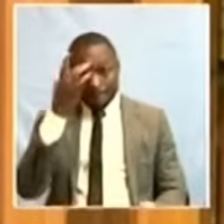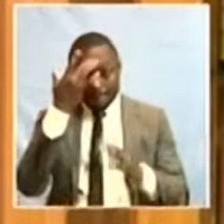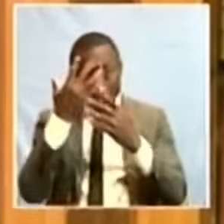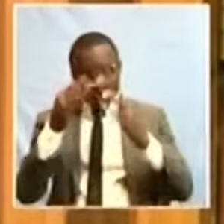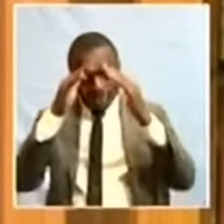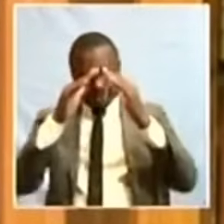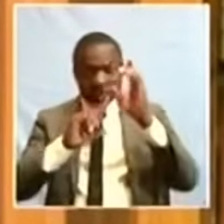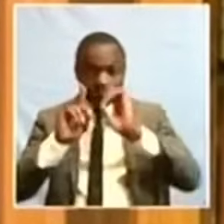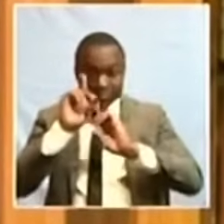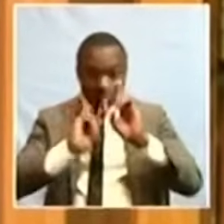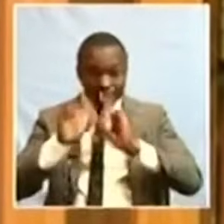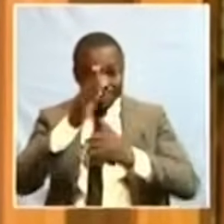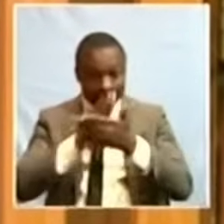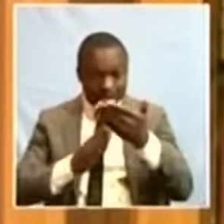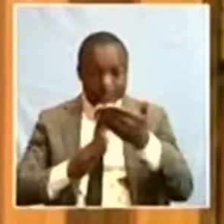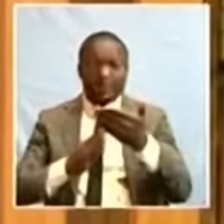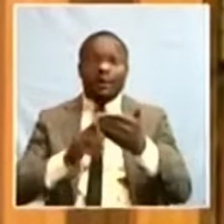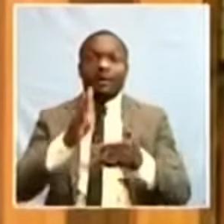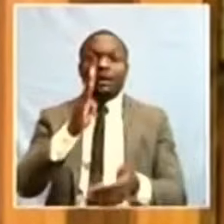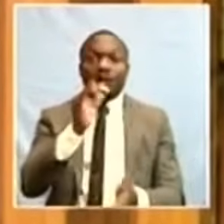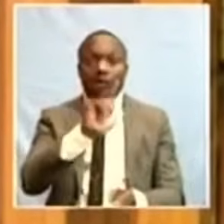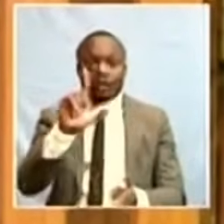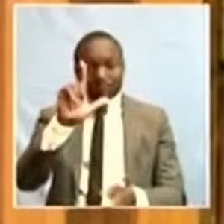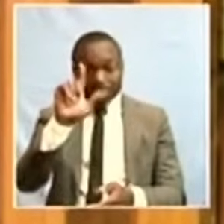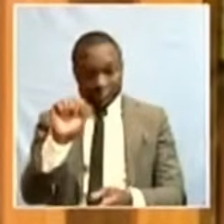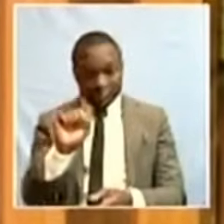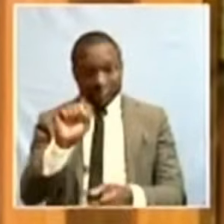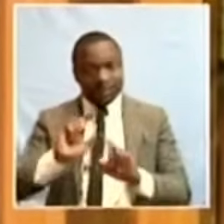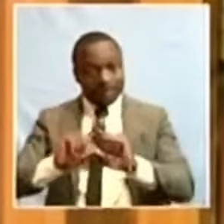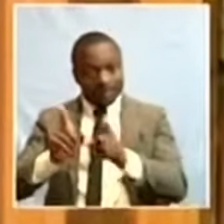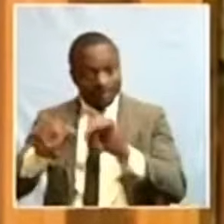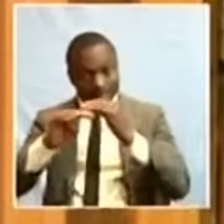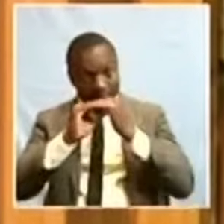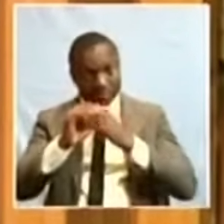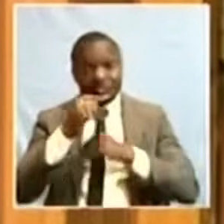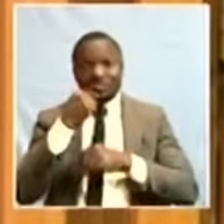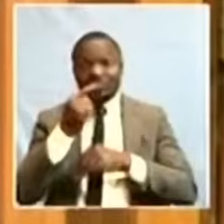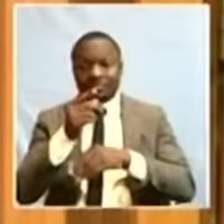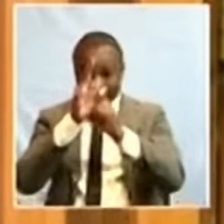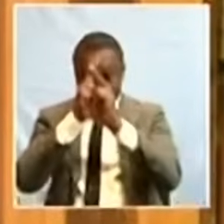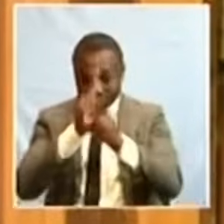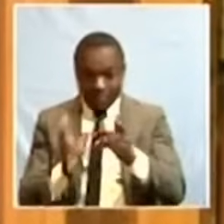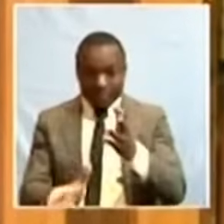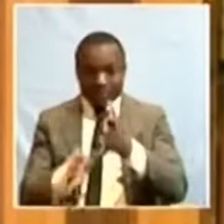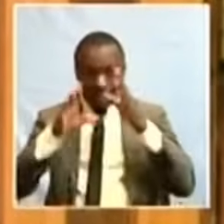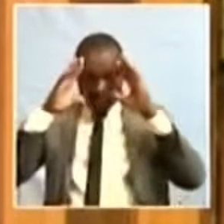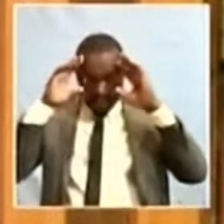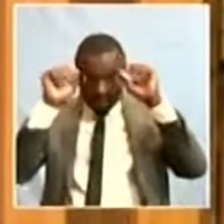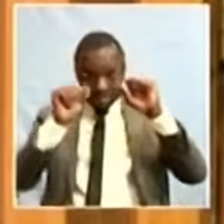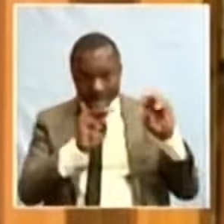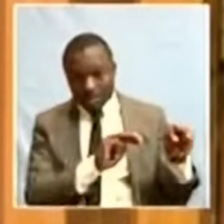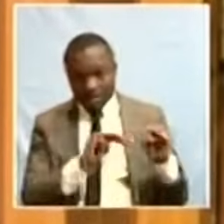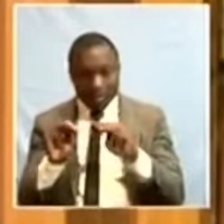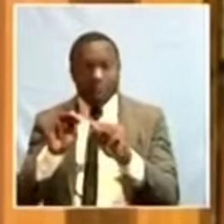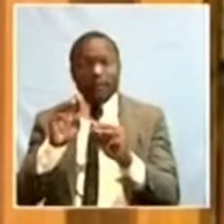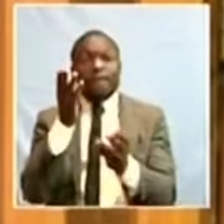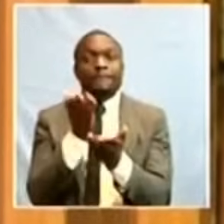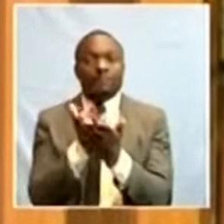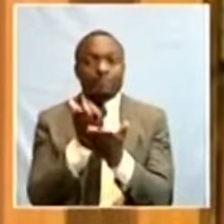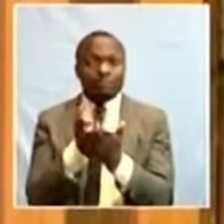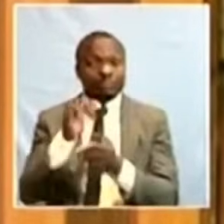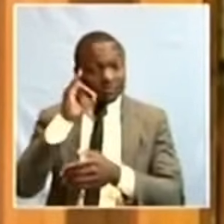to consider some bills at different stages. And like we mentioned earlier, Her Honor the Vice President did move a motion yesterday